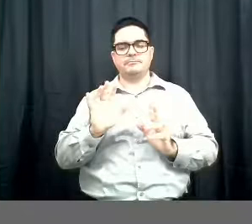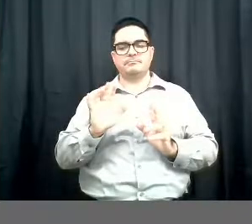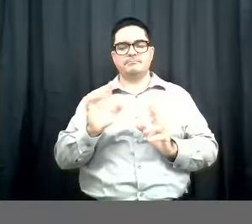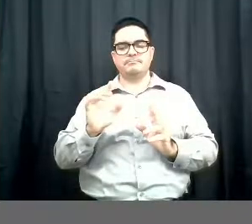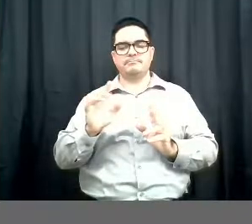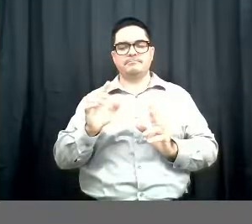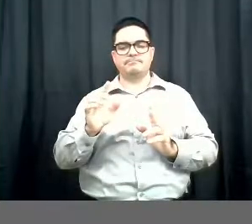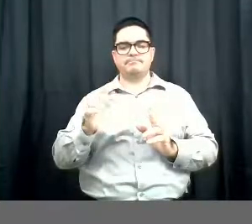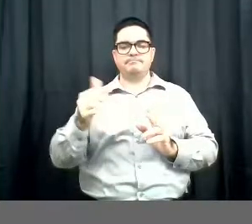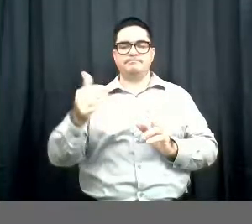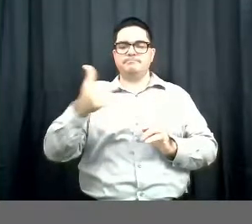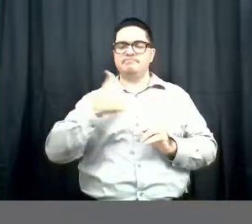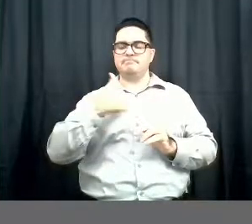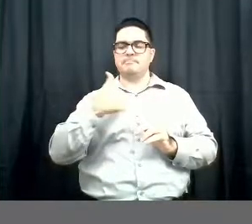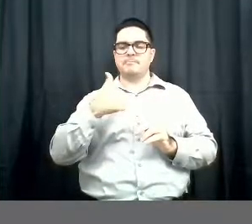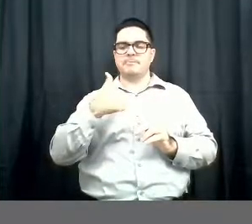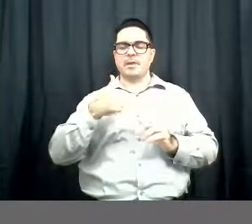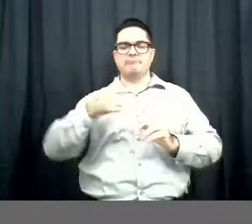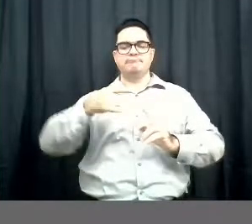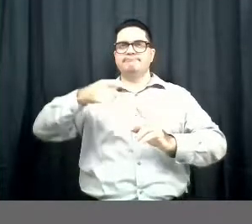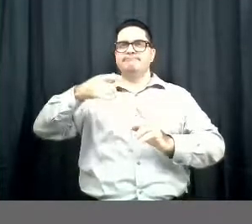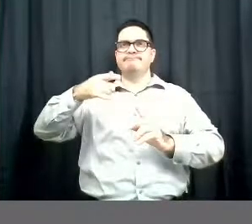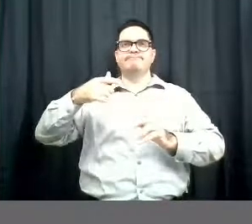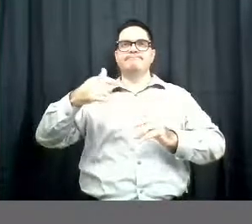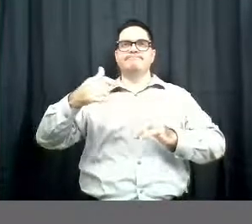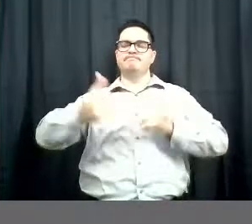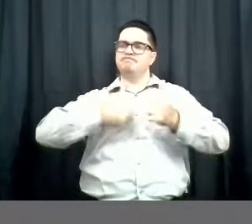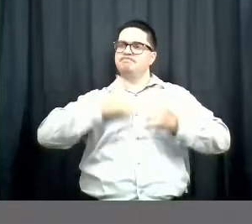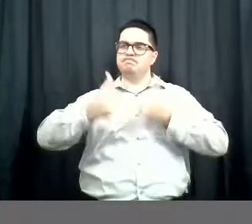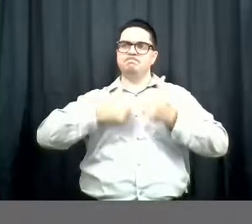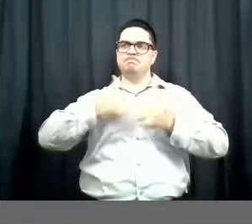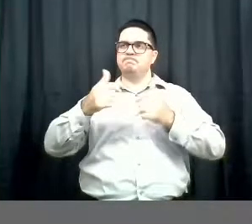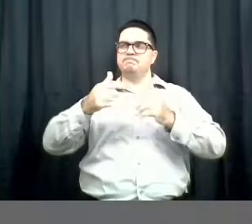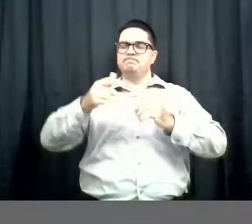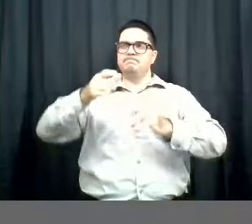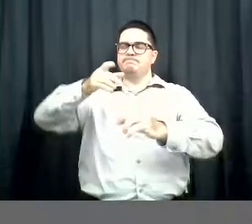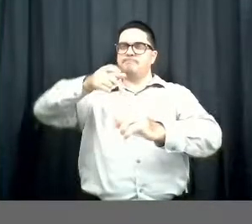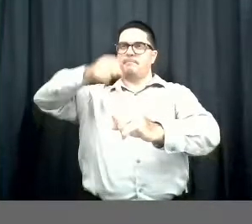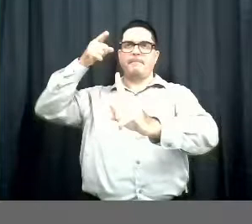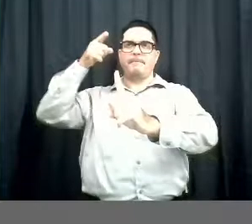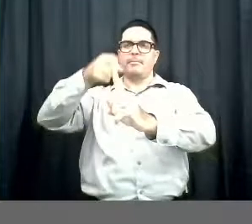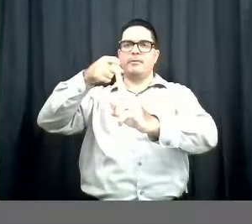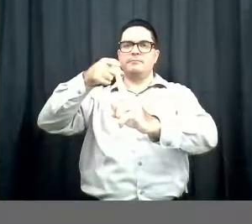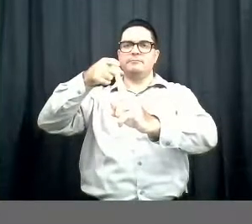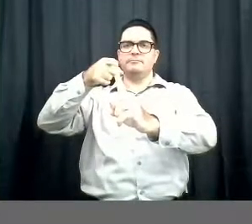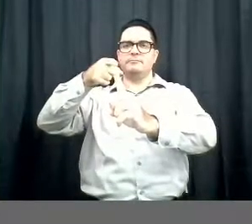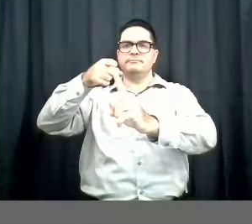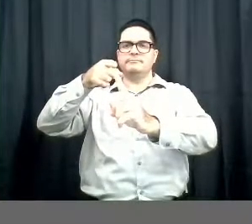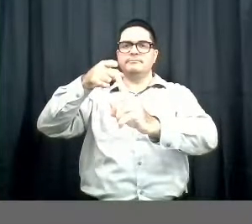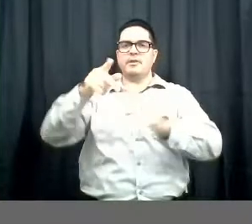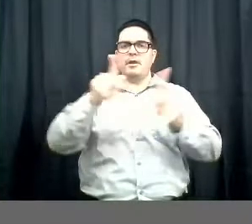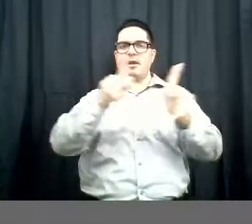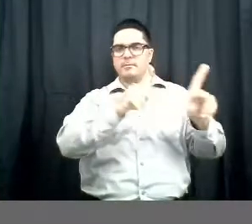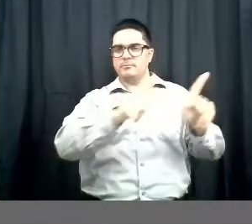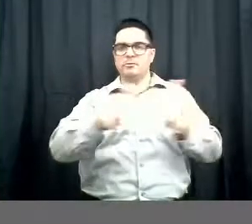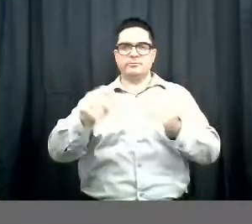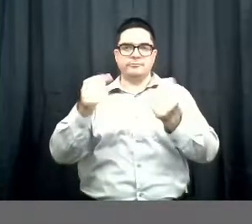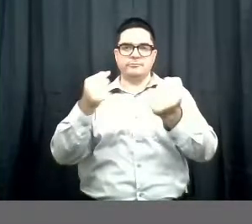process and doing whatever I can to facilitate that. And I'm glad to hear that others are committed to that.